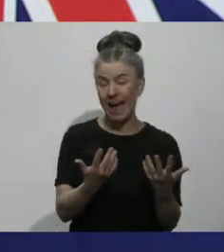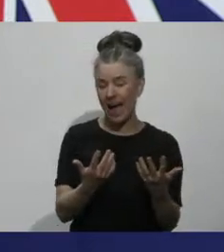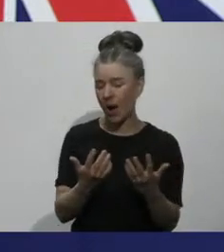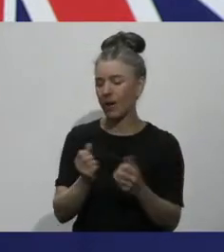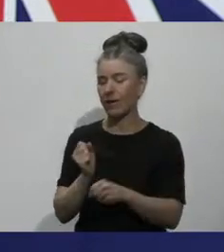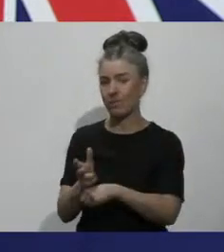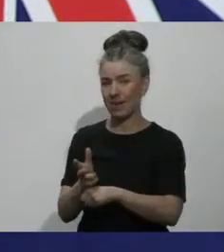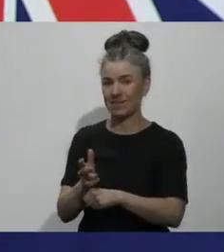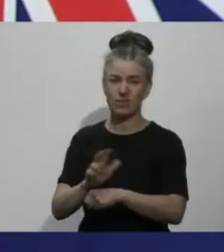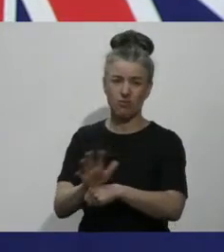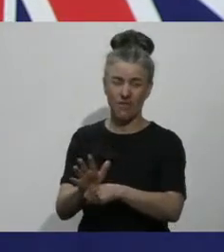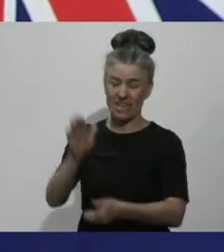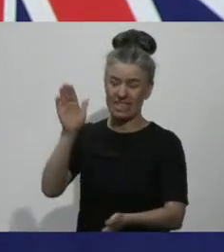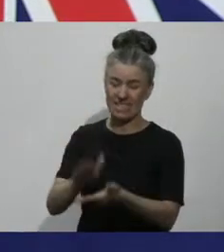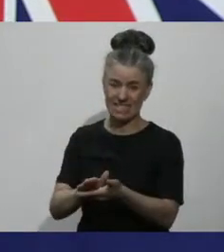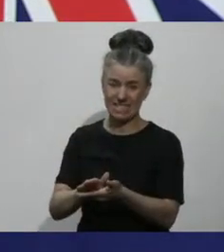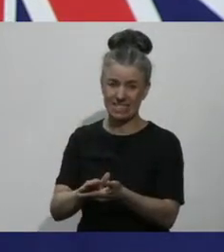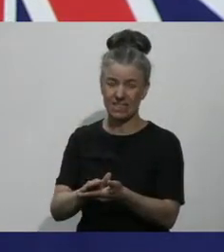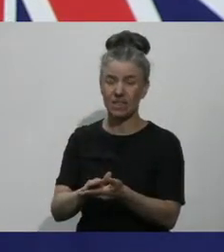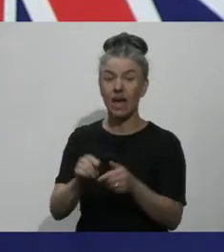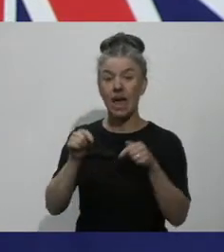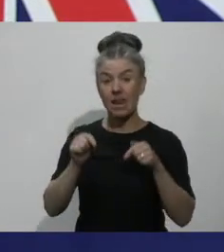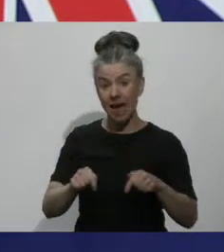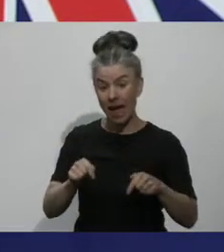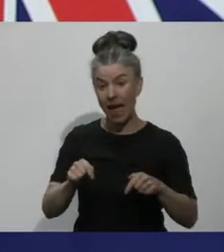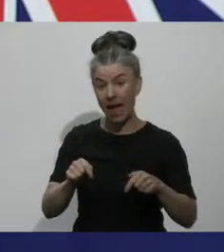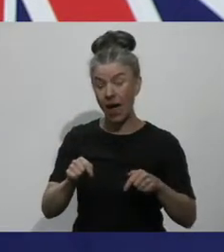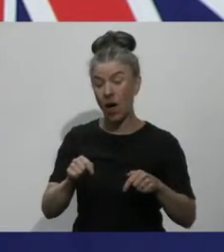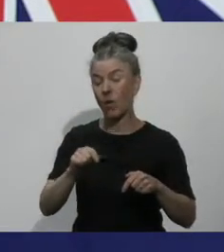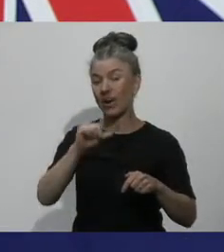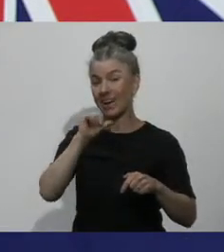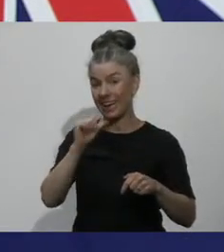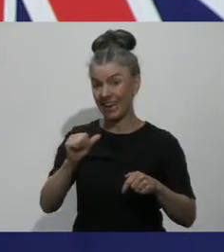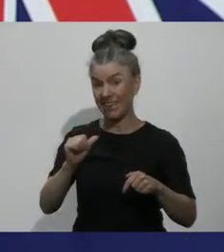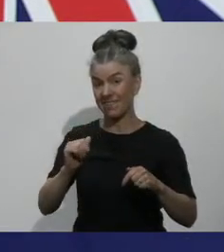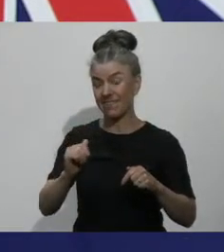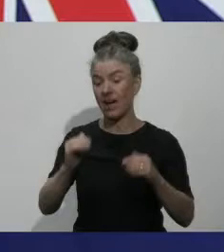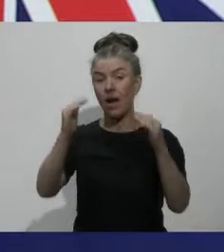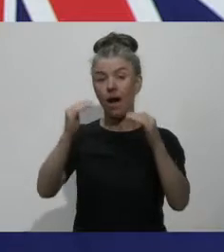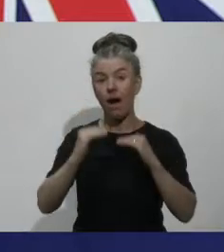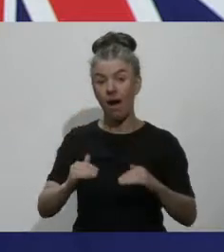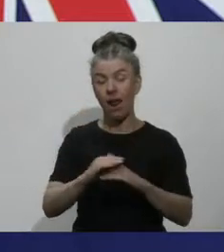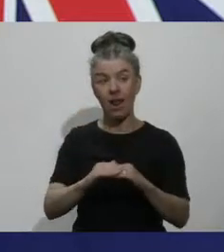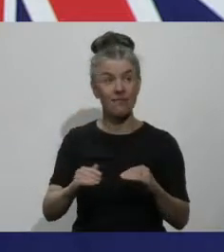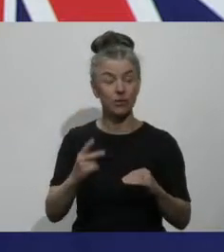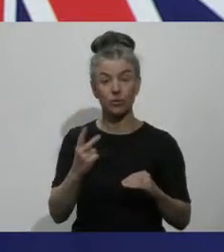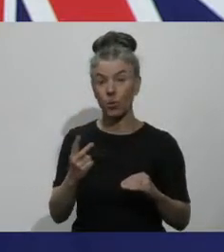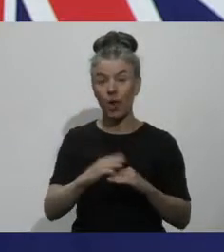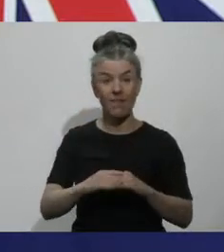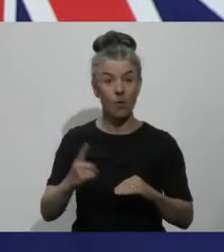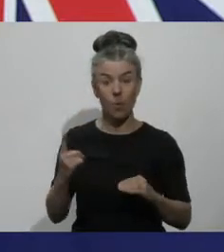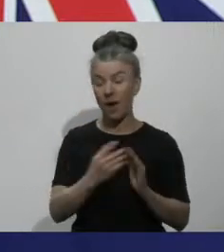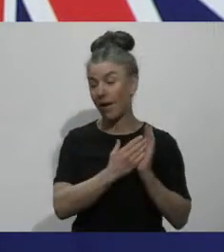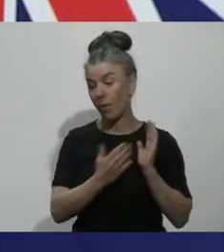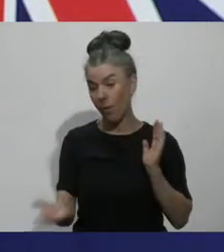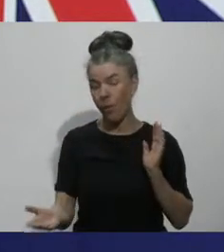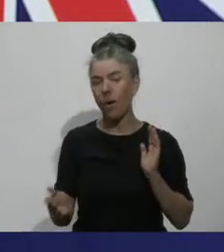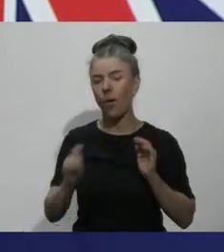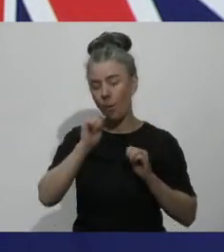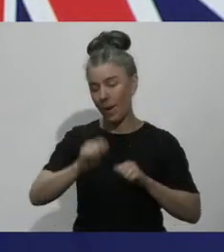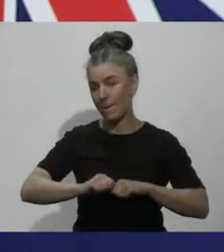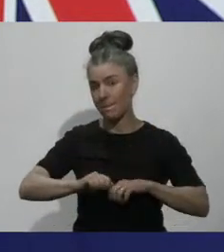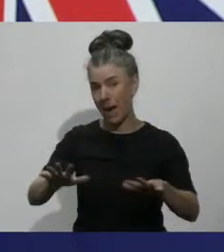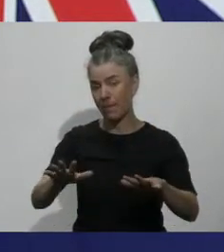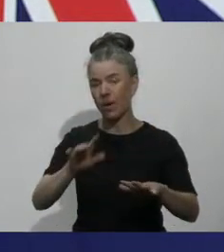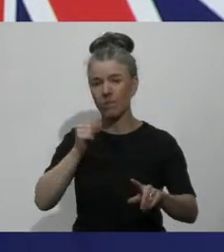best. Lifting restrictions now and seeing a potential explosion in cases is the worst thing we could do for Auckland and the New Zealand